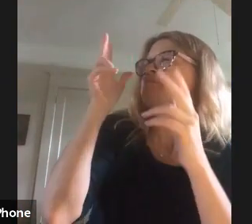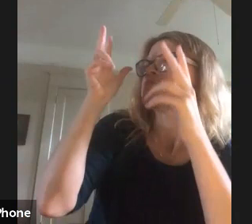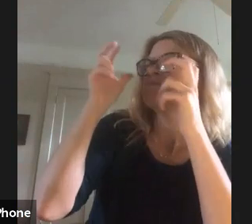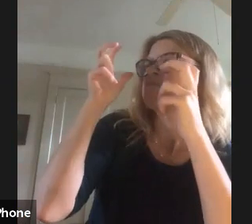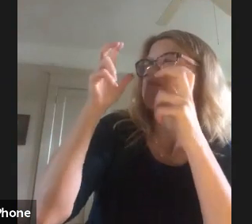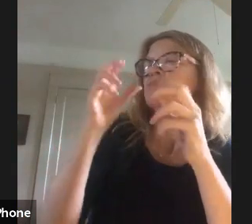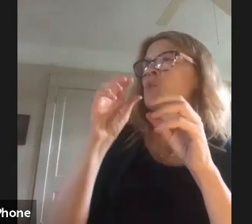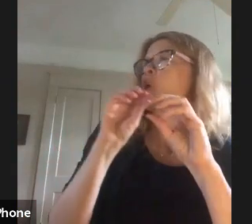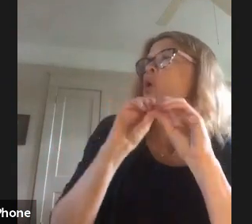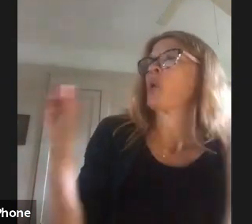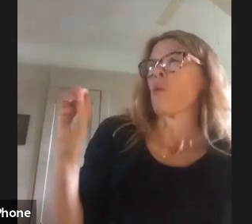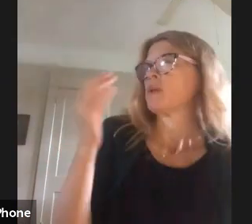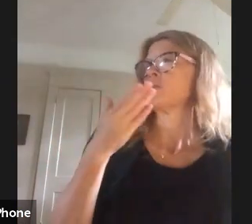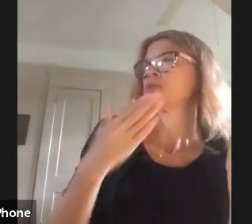one.